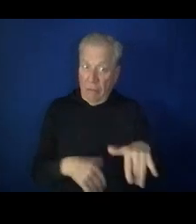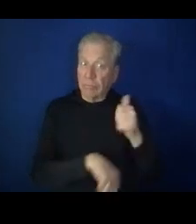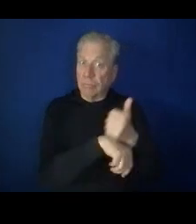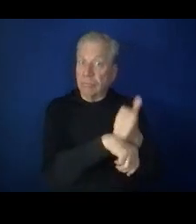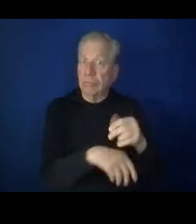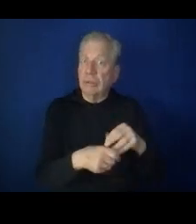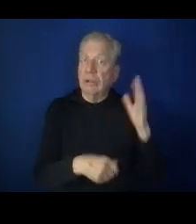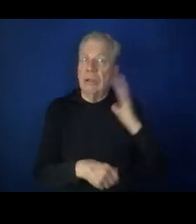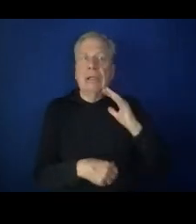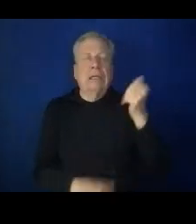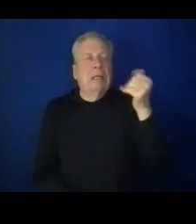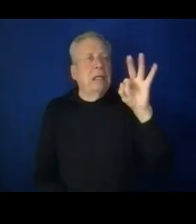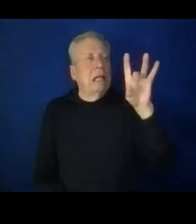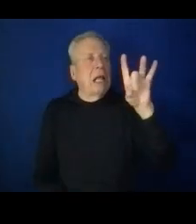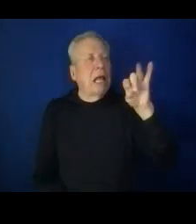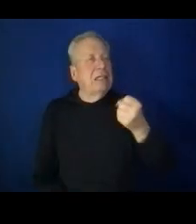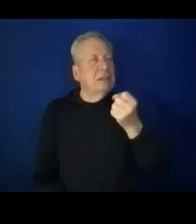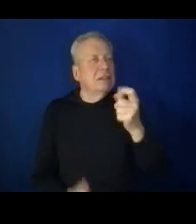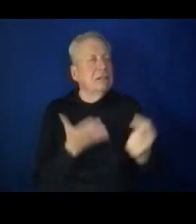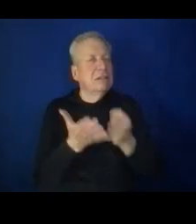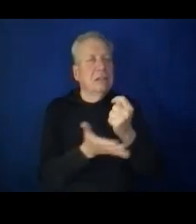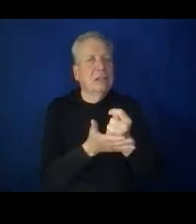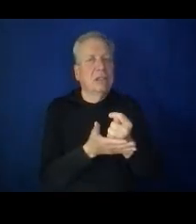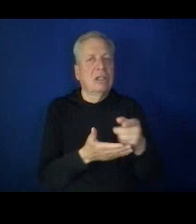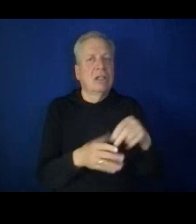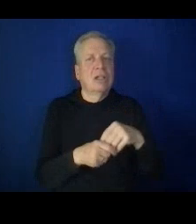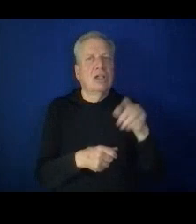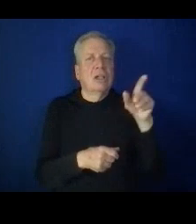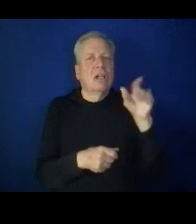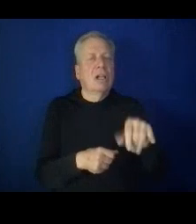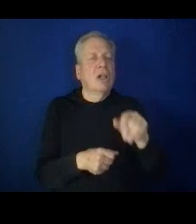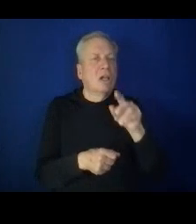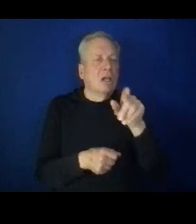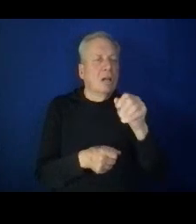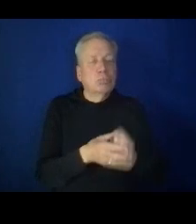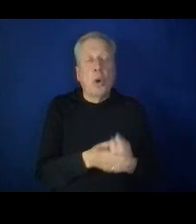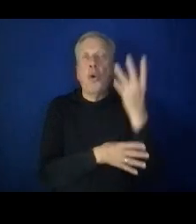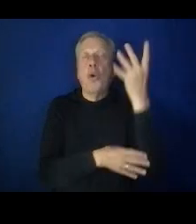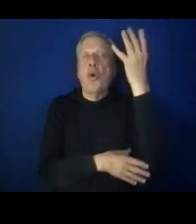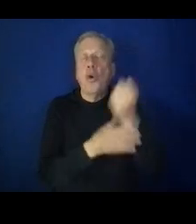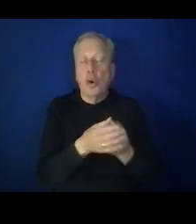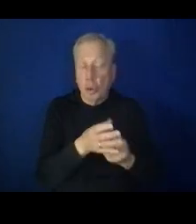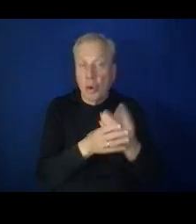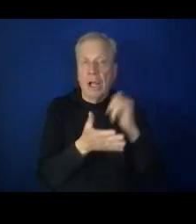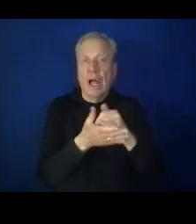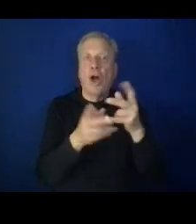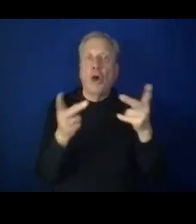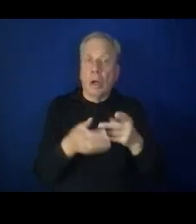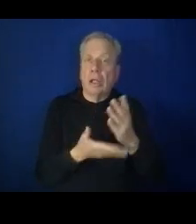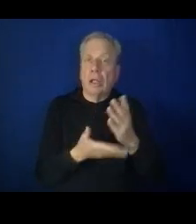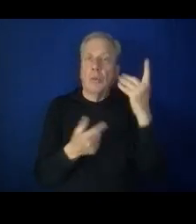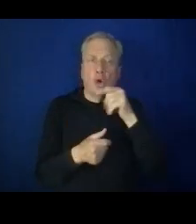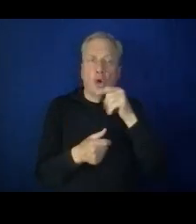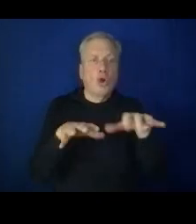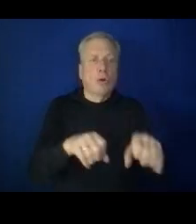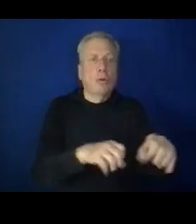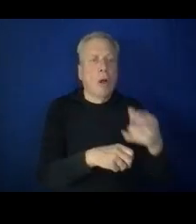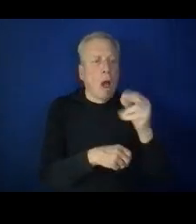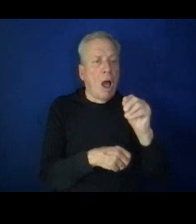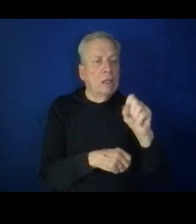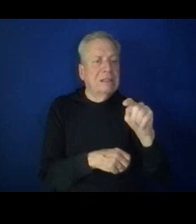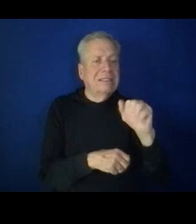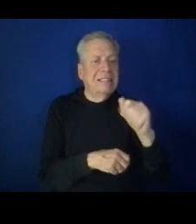in the 80s here in the Old Faithful Visitor Education Center, there was actually somebody who took